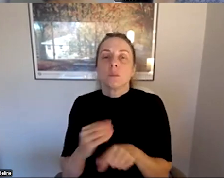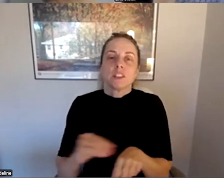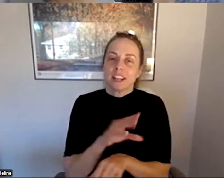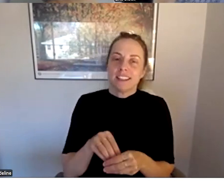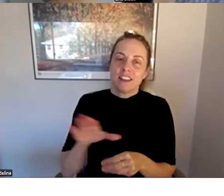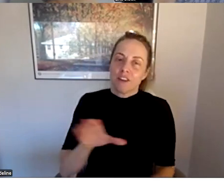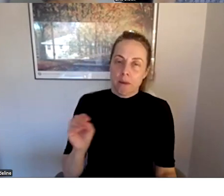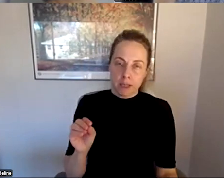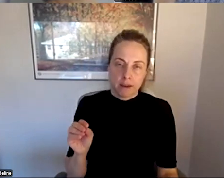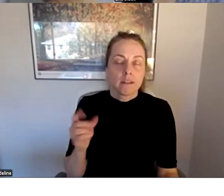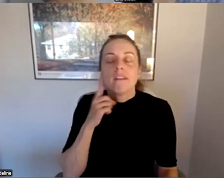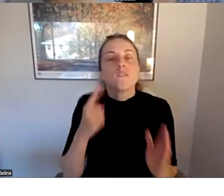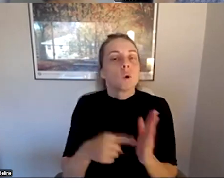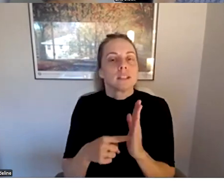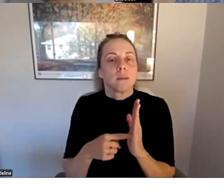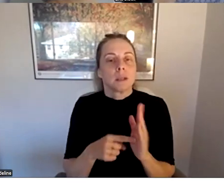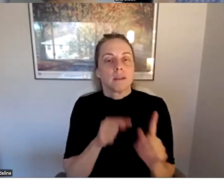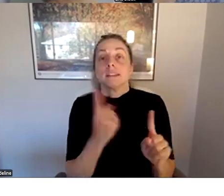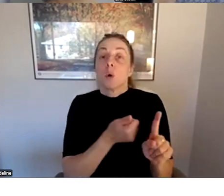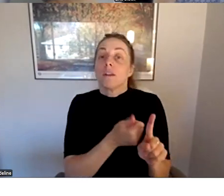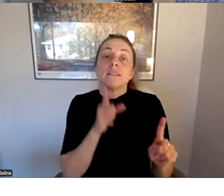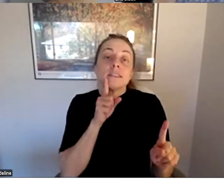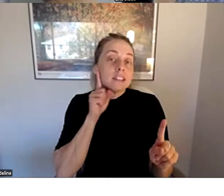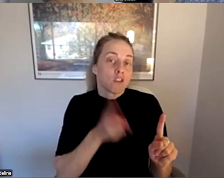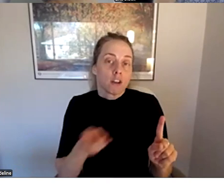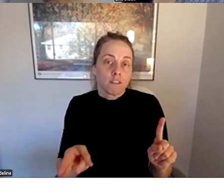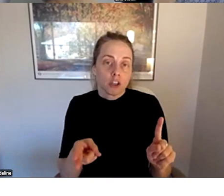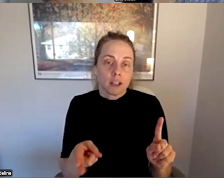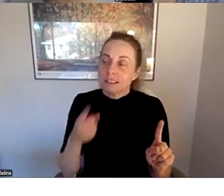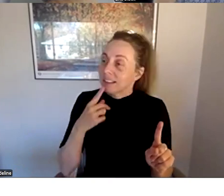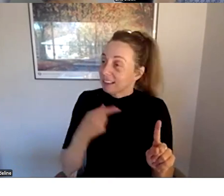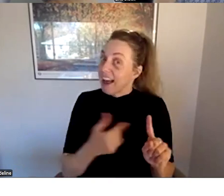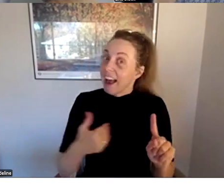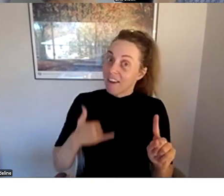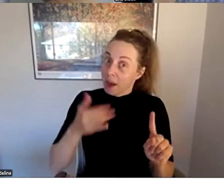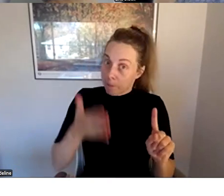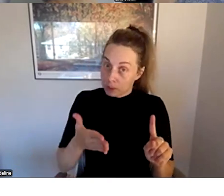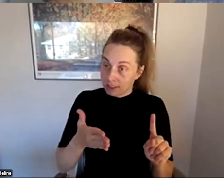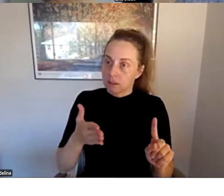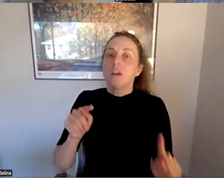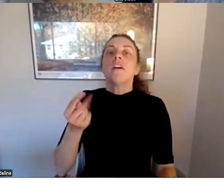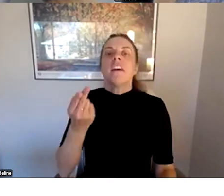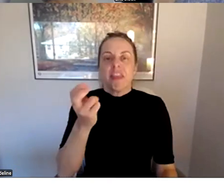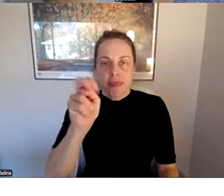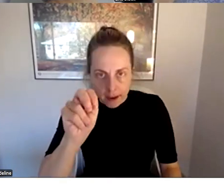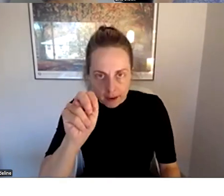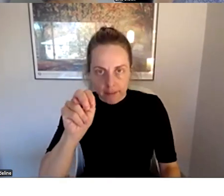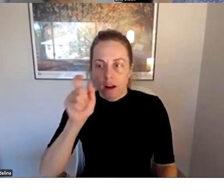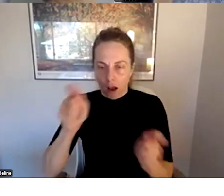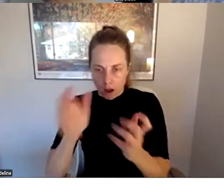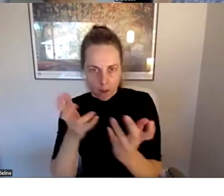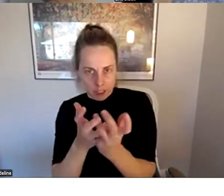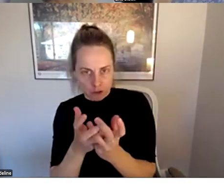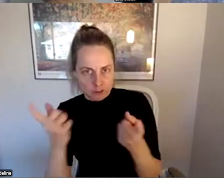bringing up somebody who was deaf and hard of hearing with an agent with the agency, and then the accommodations or changes were